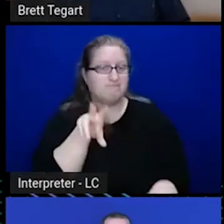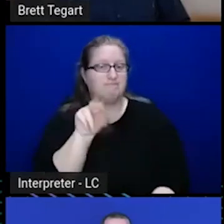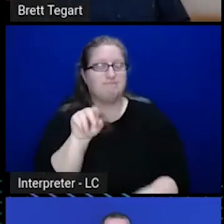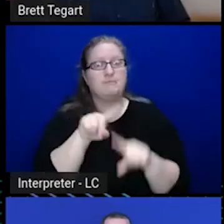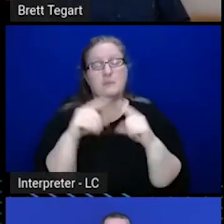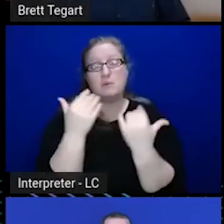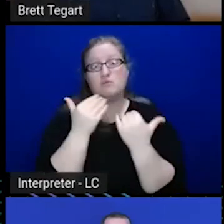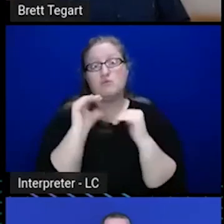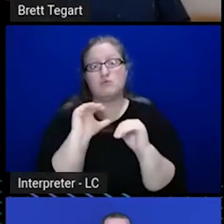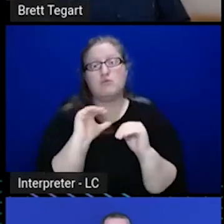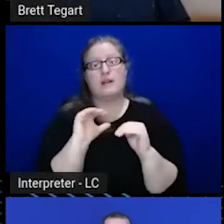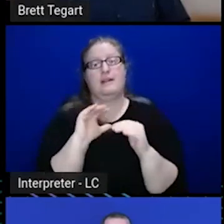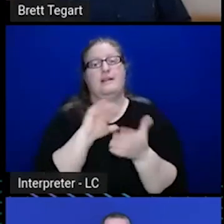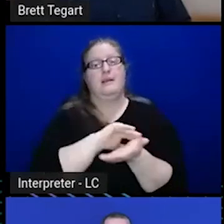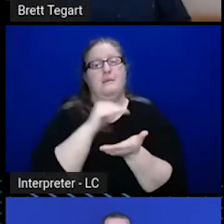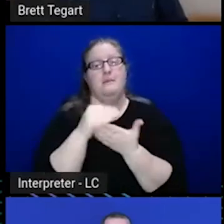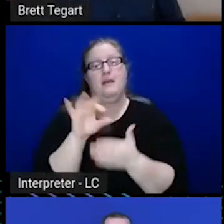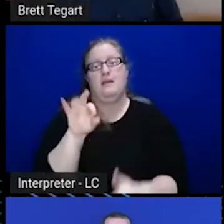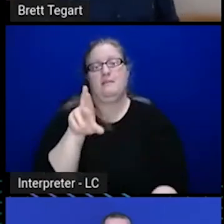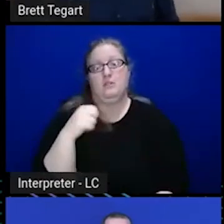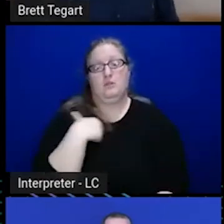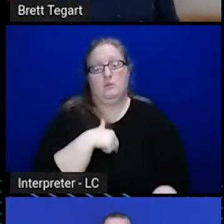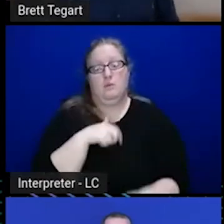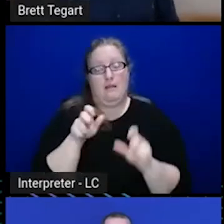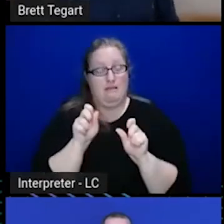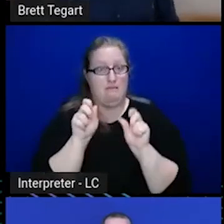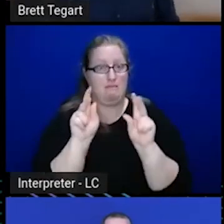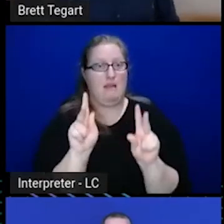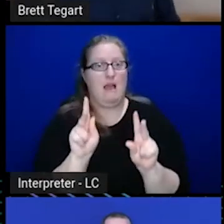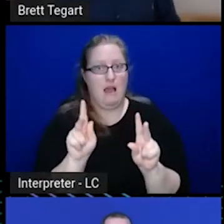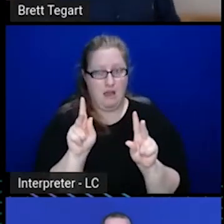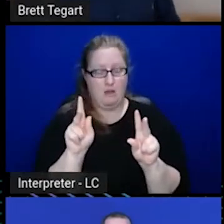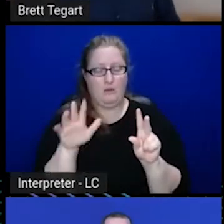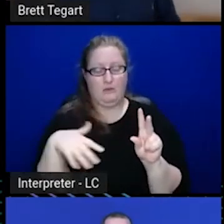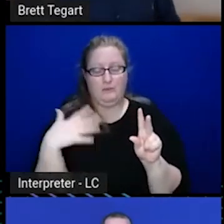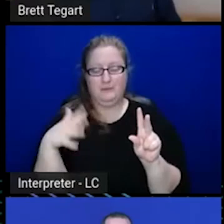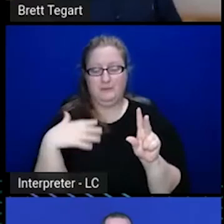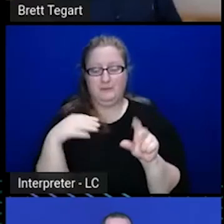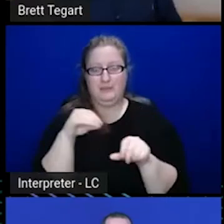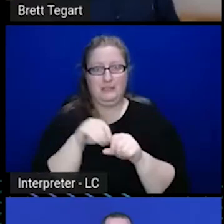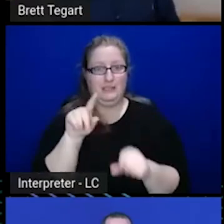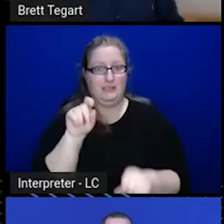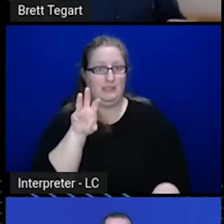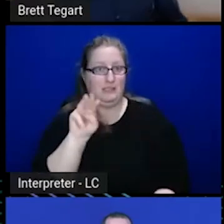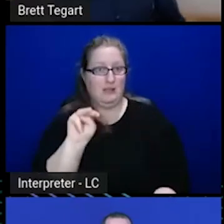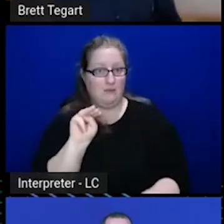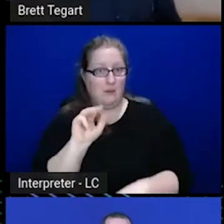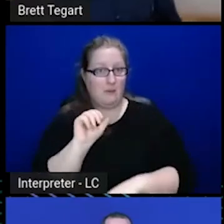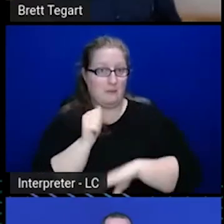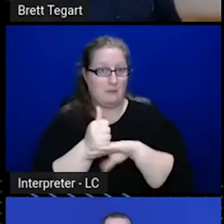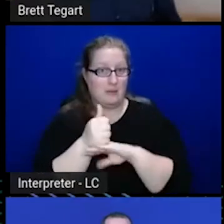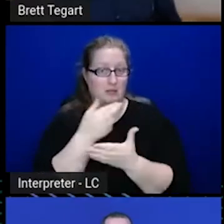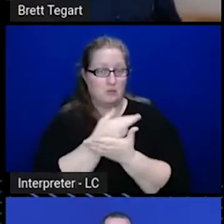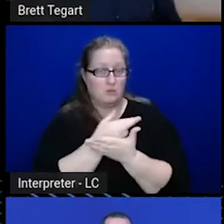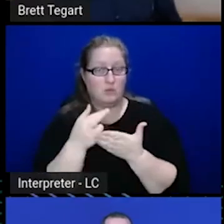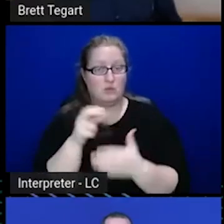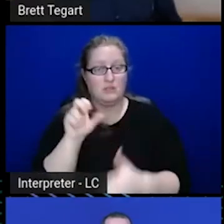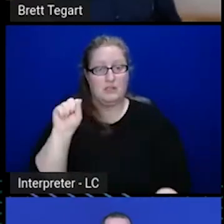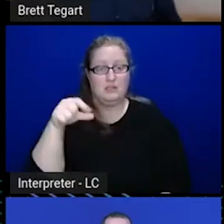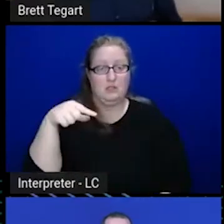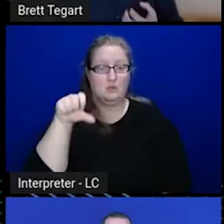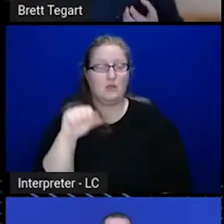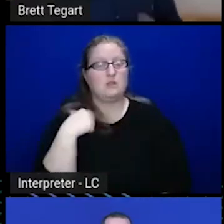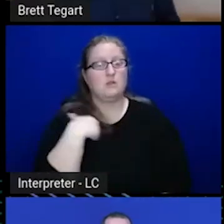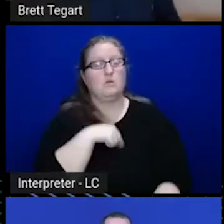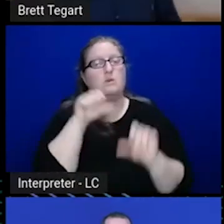number of different features we enable in the Terraform base resource, the SQS resource, we're able